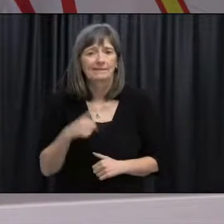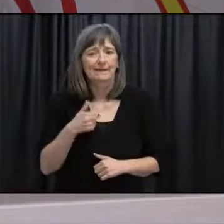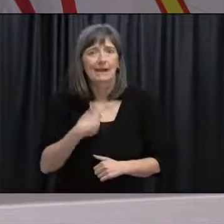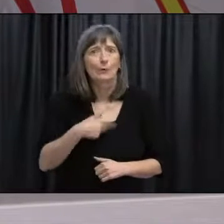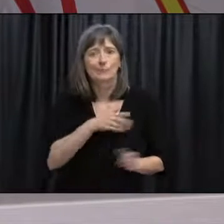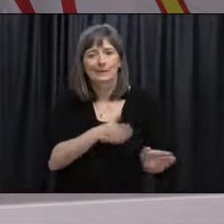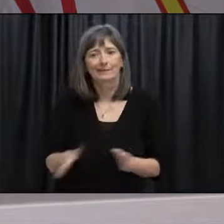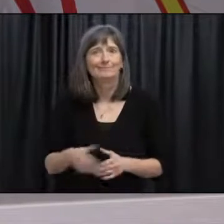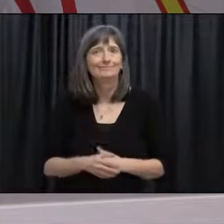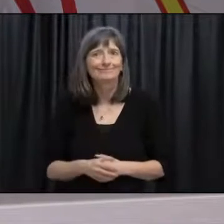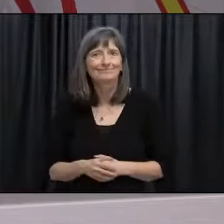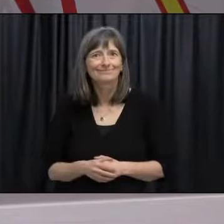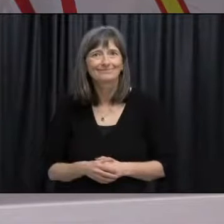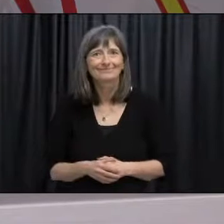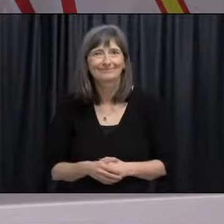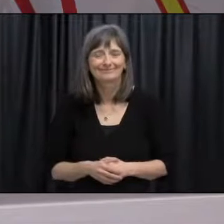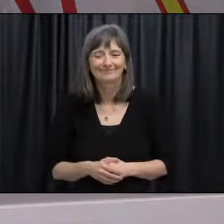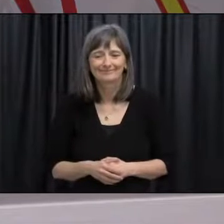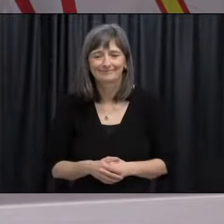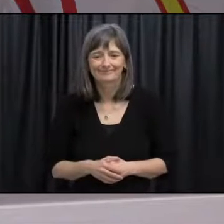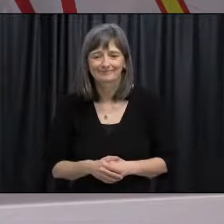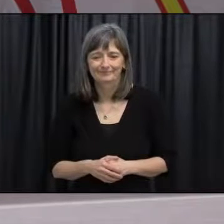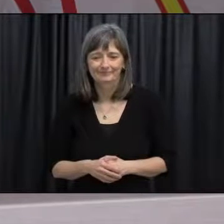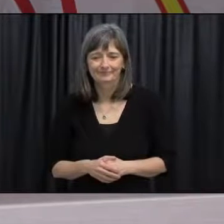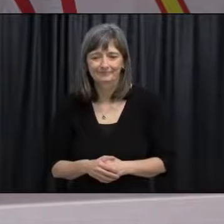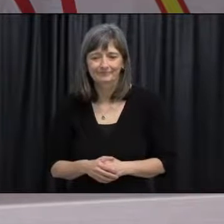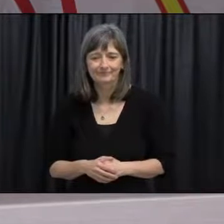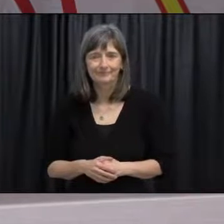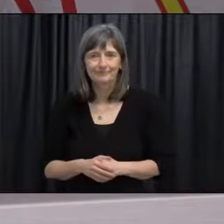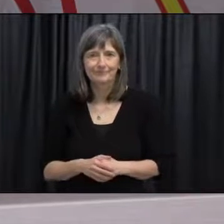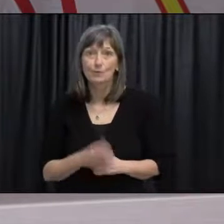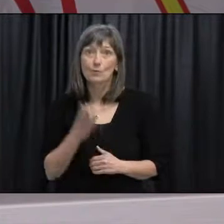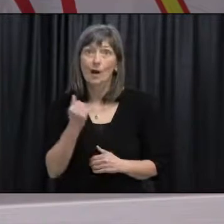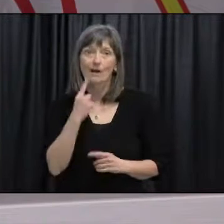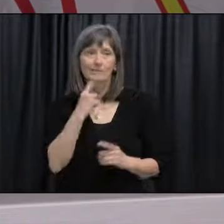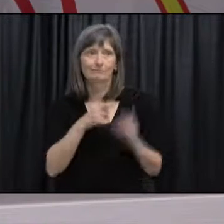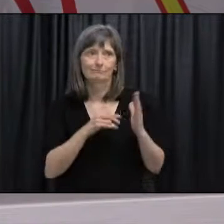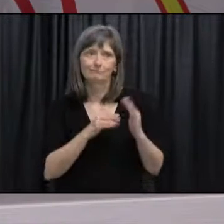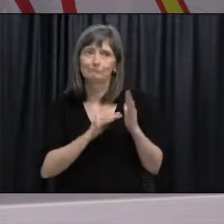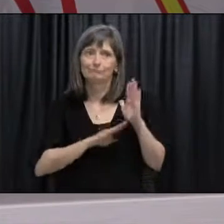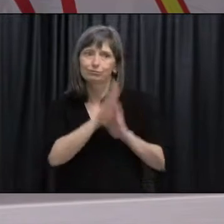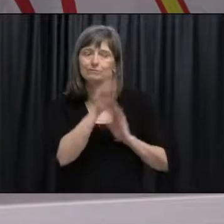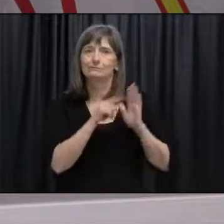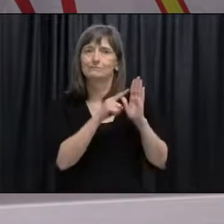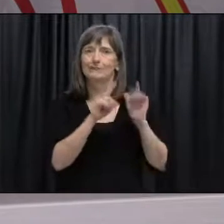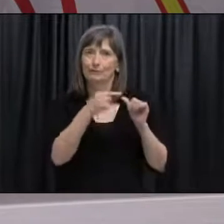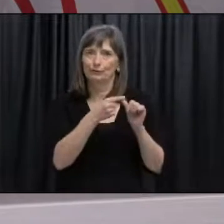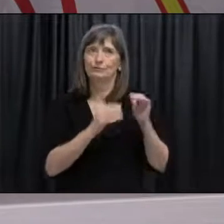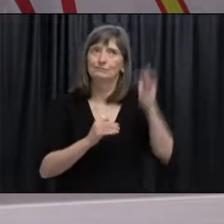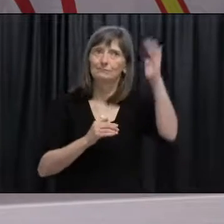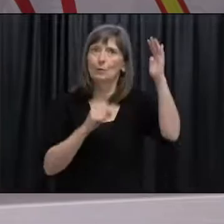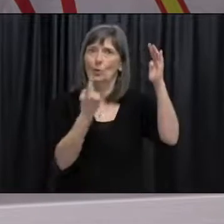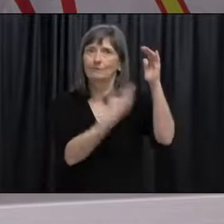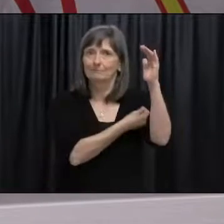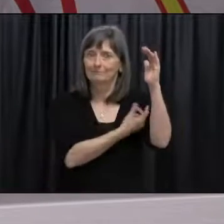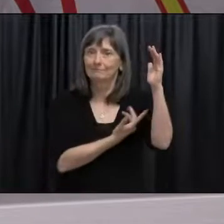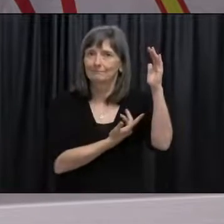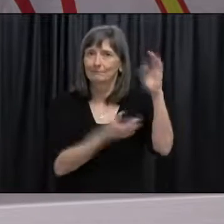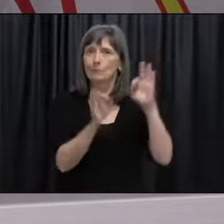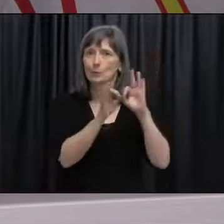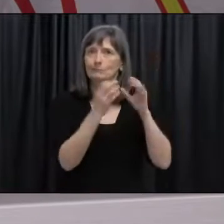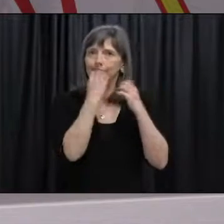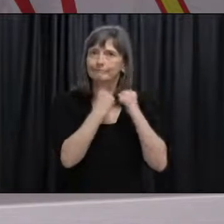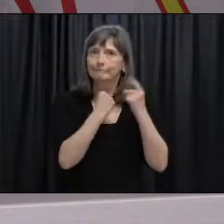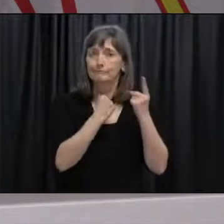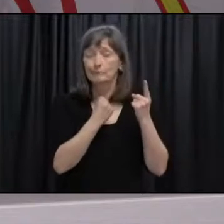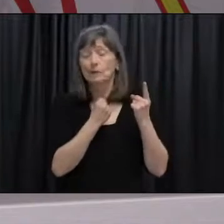strategy that we've taken with trying to vaccinate as many people with one dose as we can, and it has